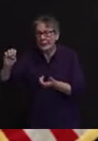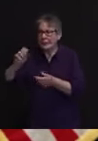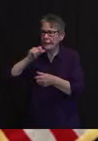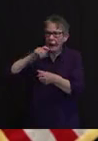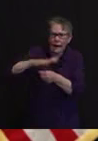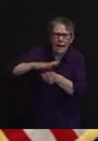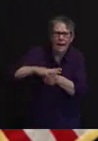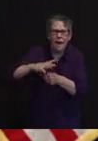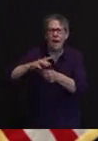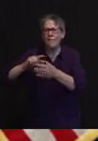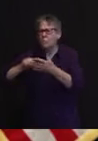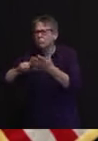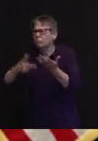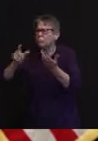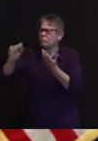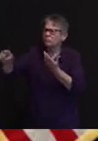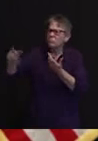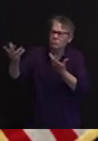died?